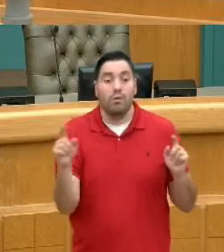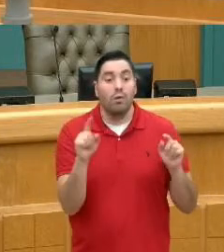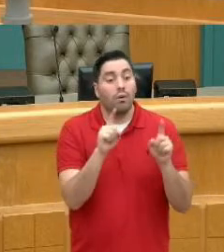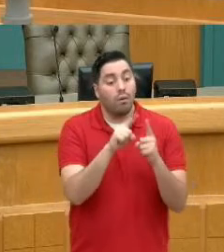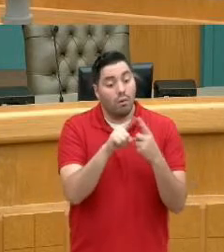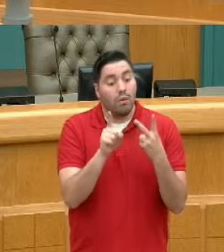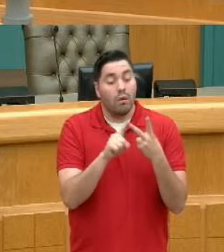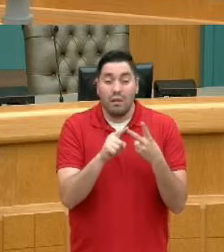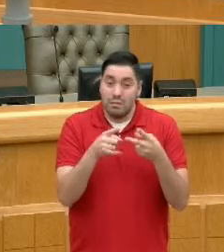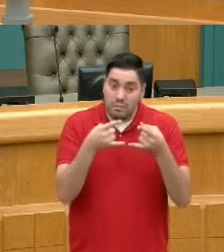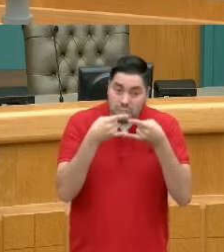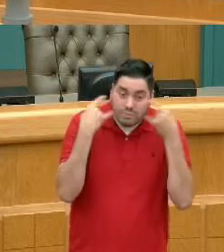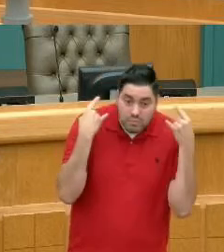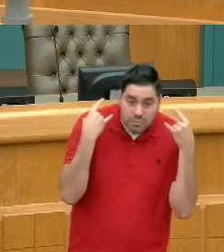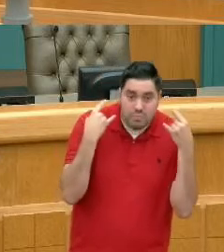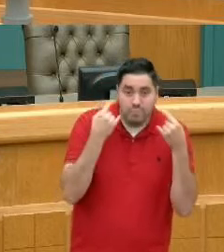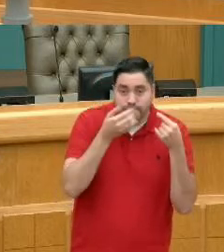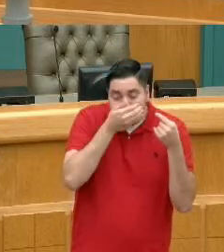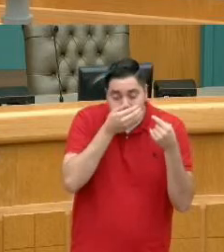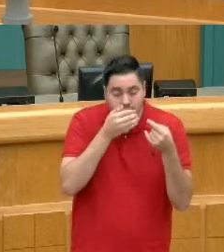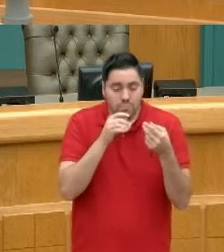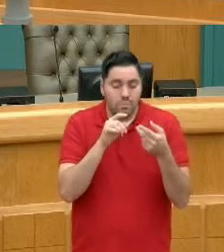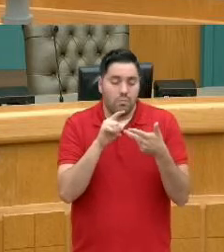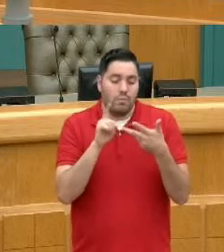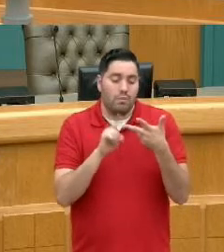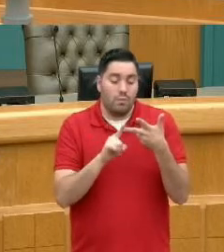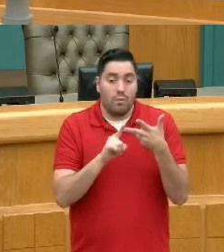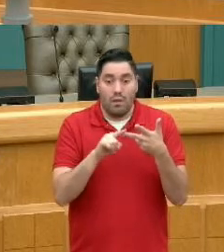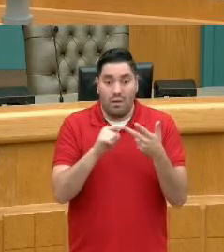public. Wash your hands often with soap and water.